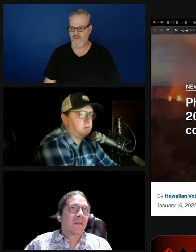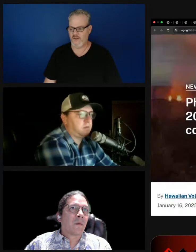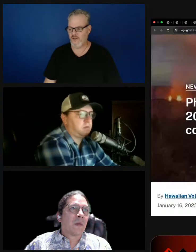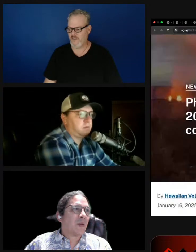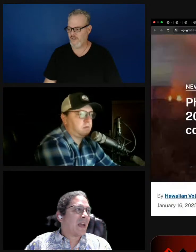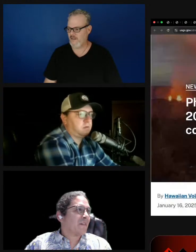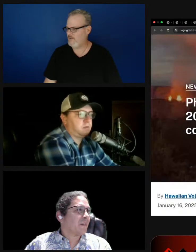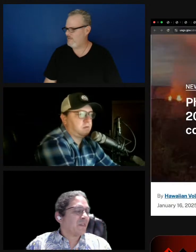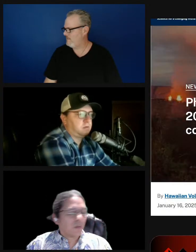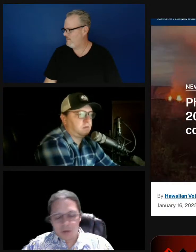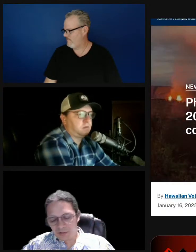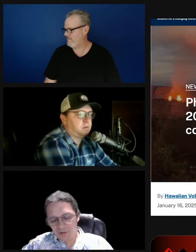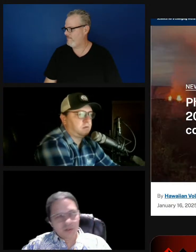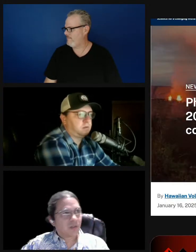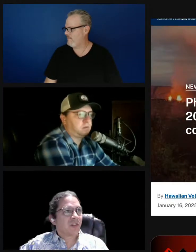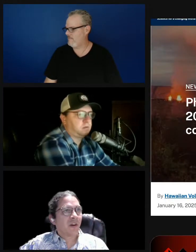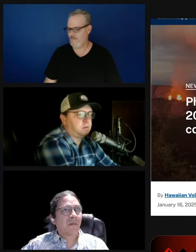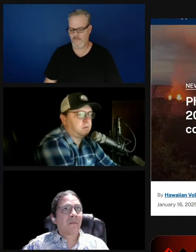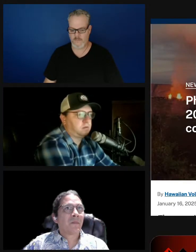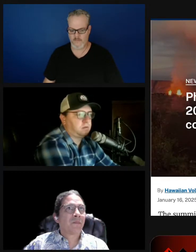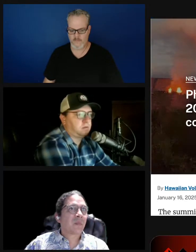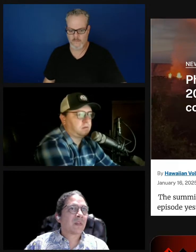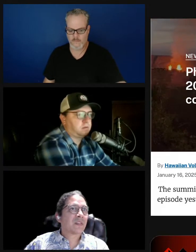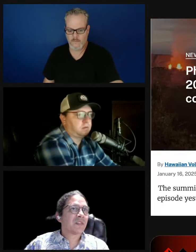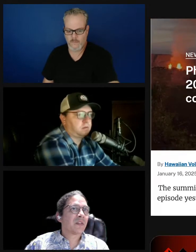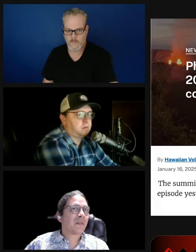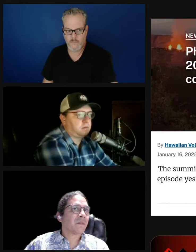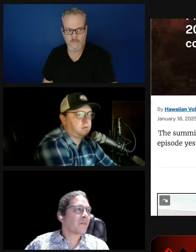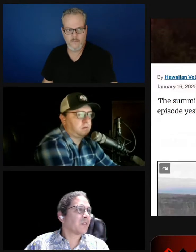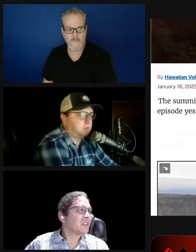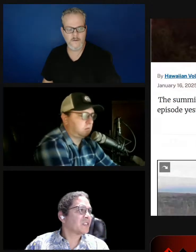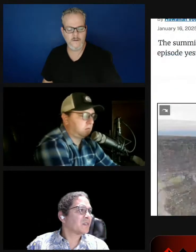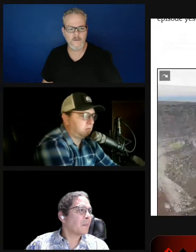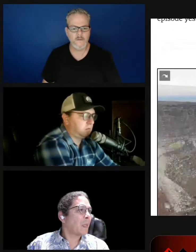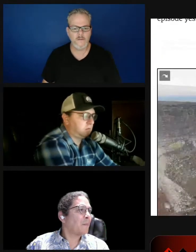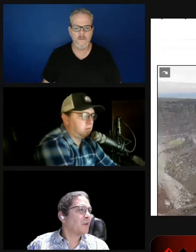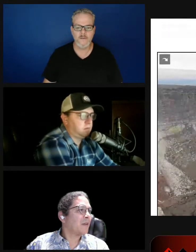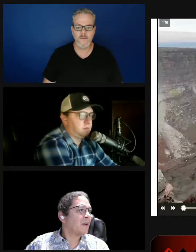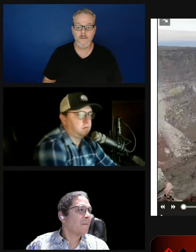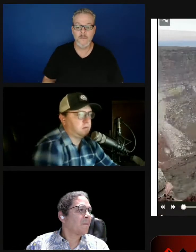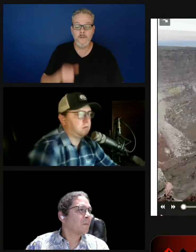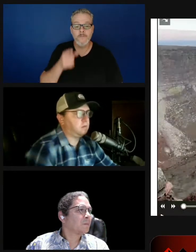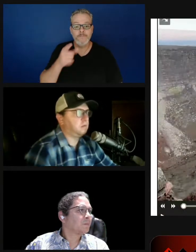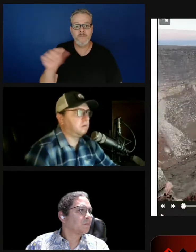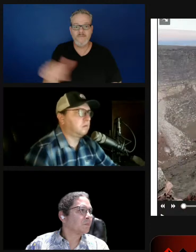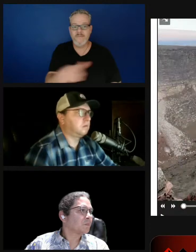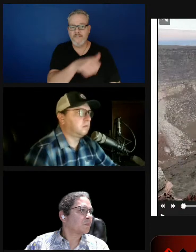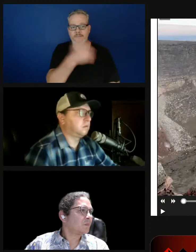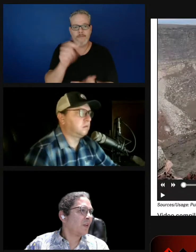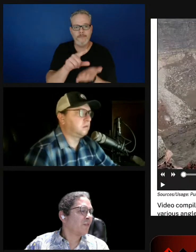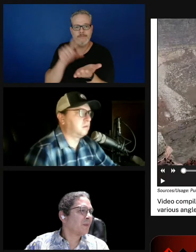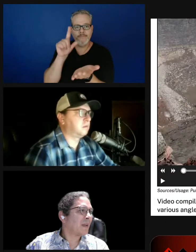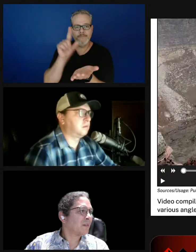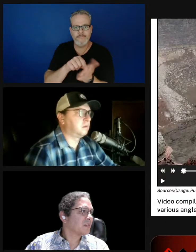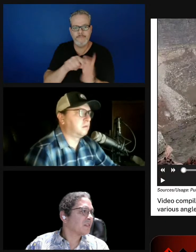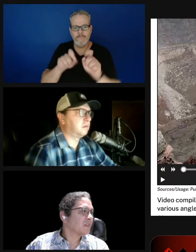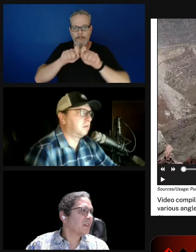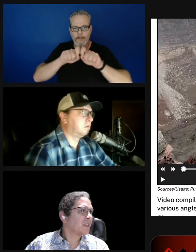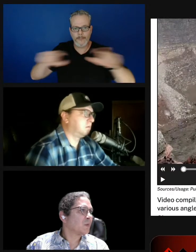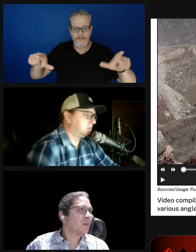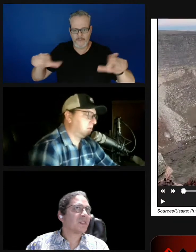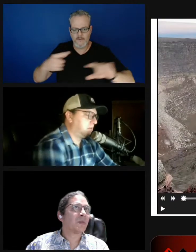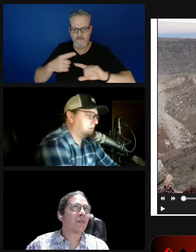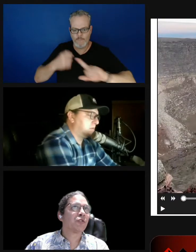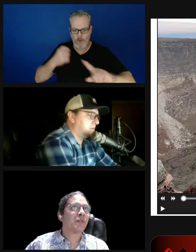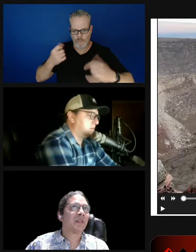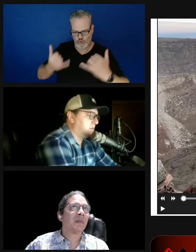And we do have a few more images to share. This is another release put out here from the fountains today